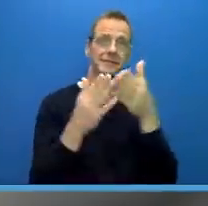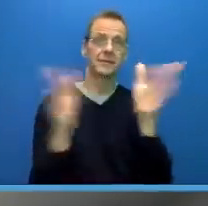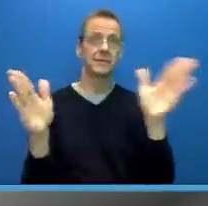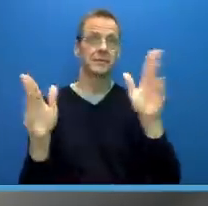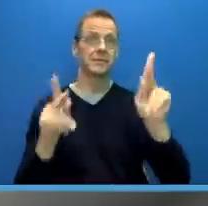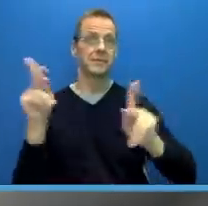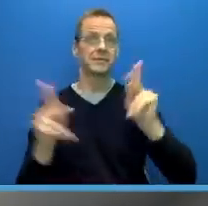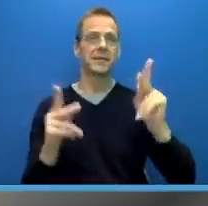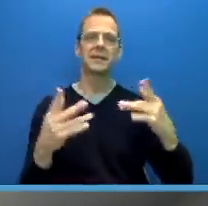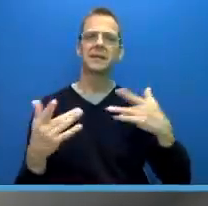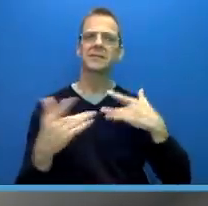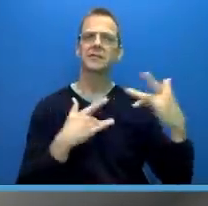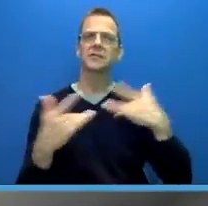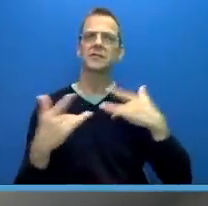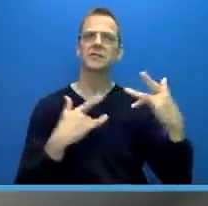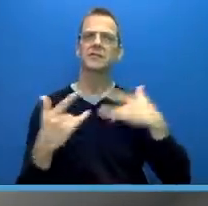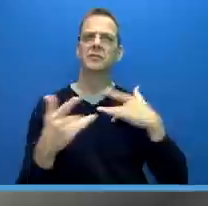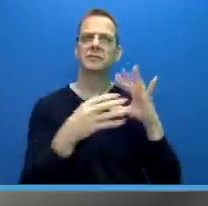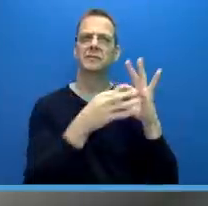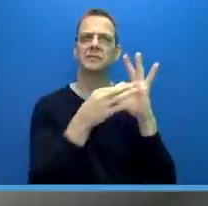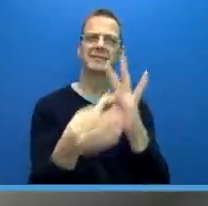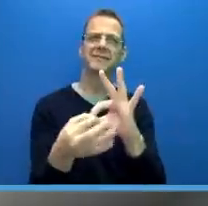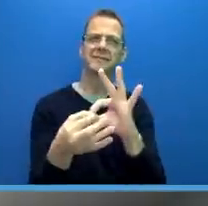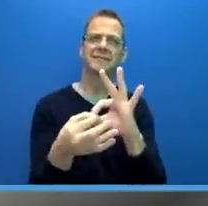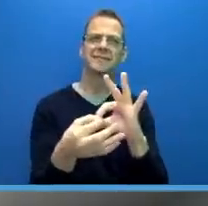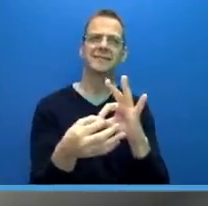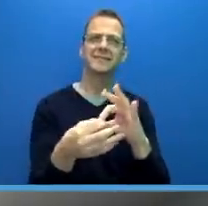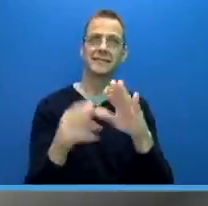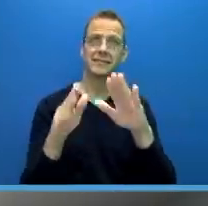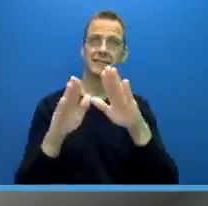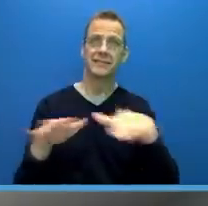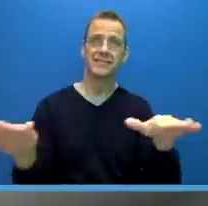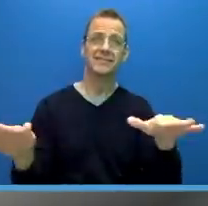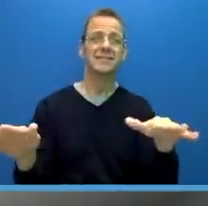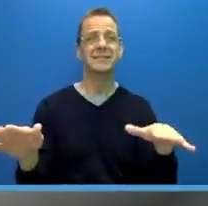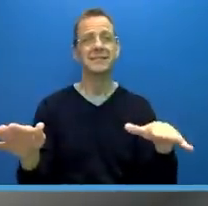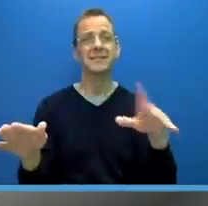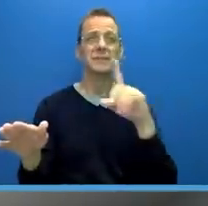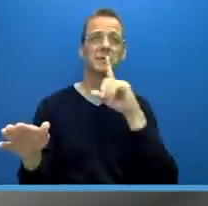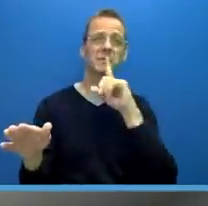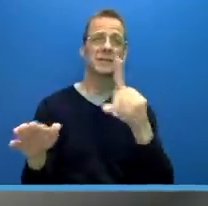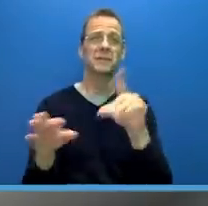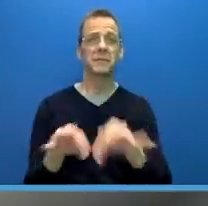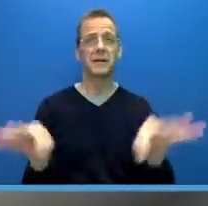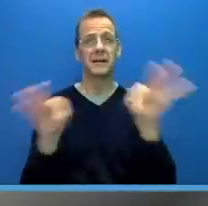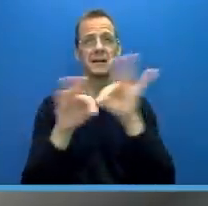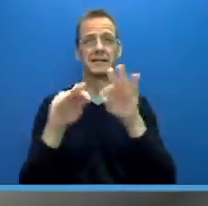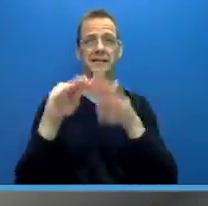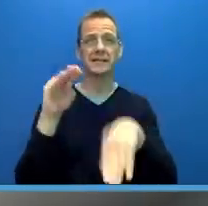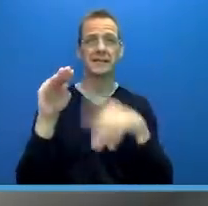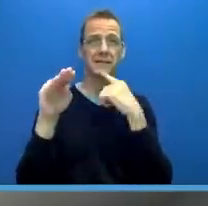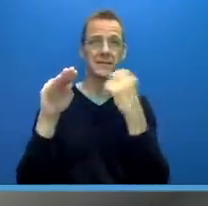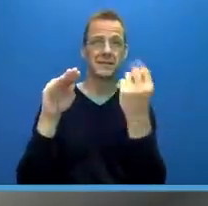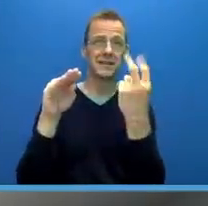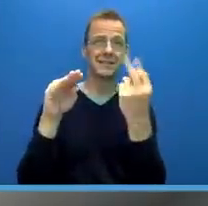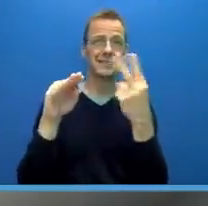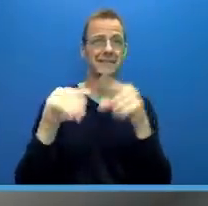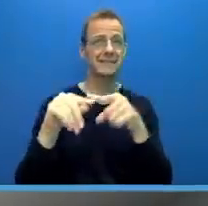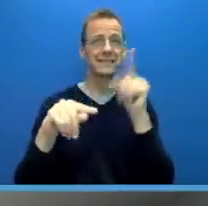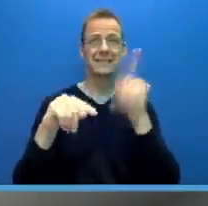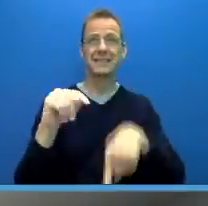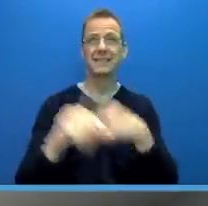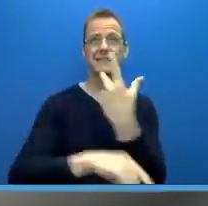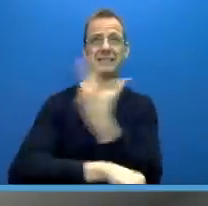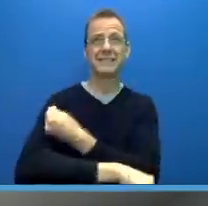and well-being of our tiny humans, particularly those under 12 that are not eligible for vaccination, can look for reliable, transparent